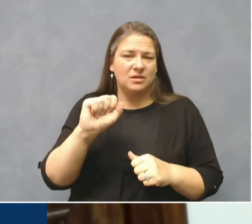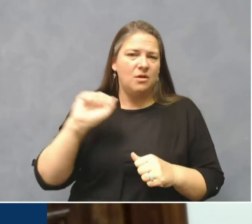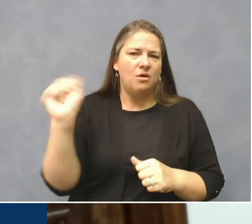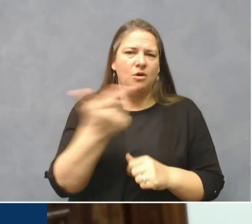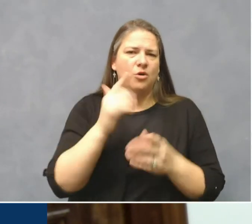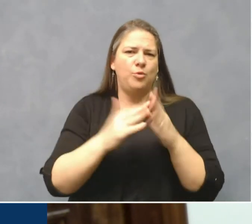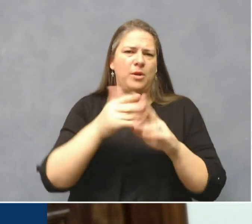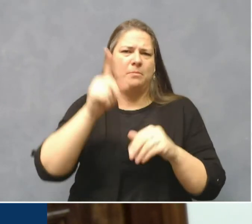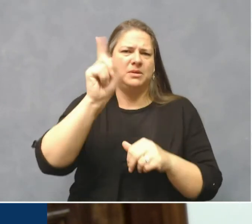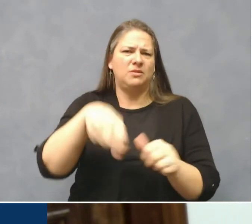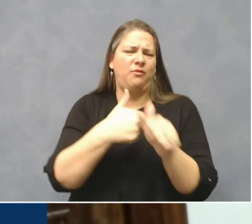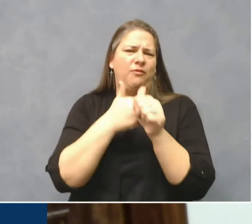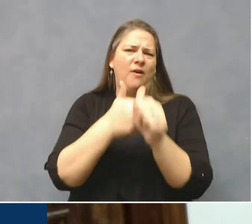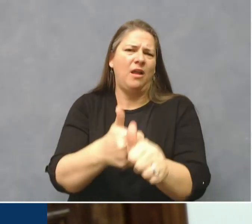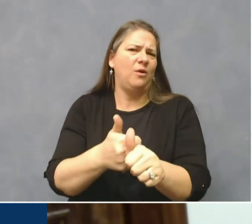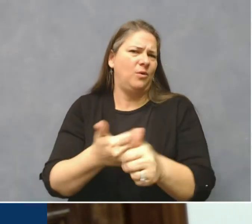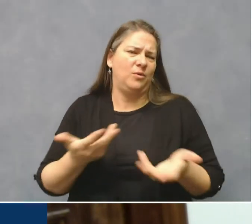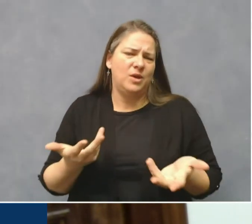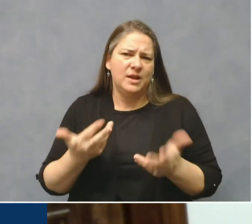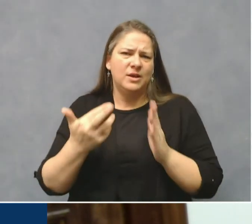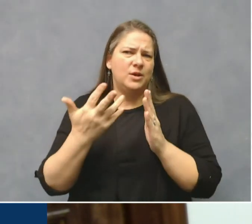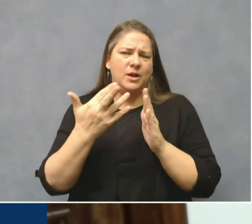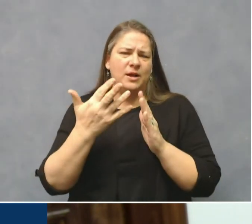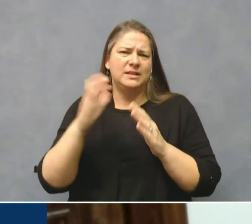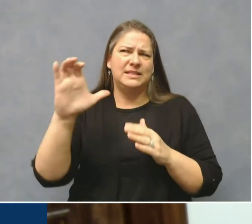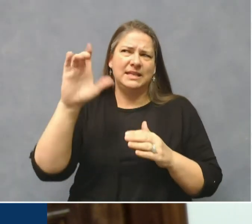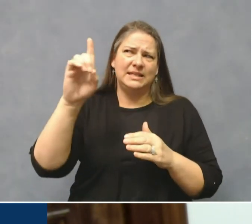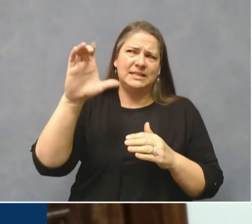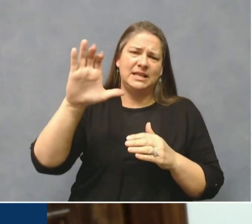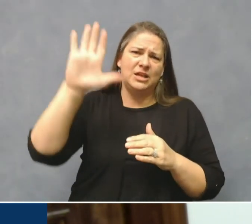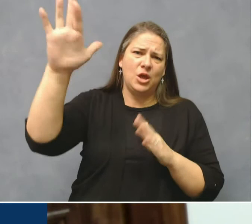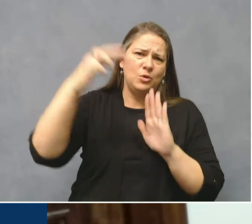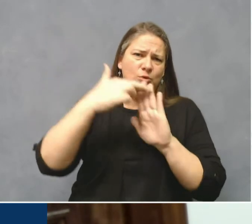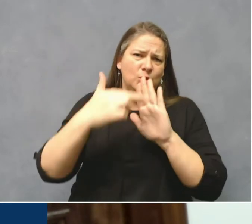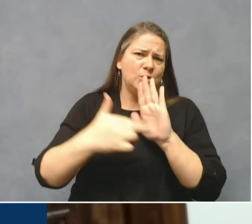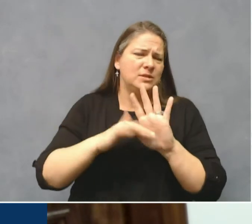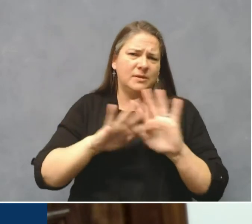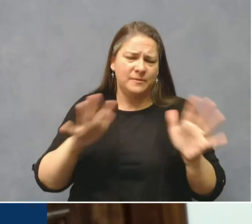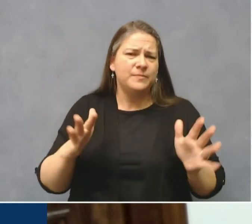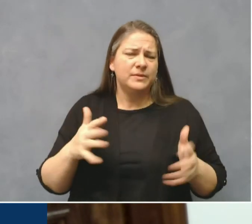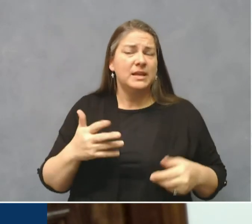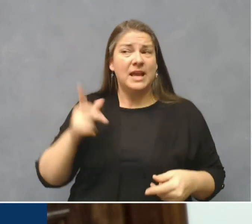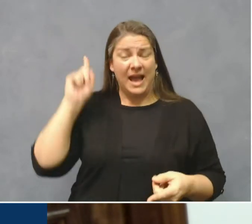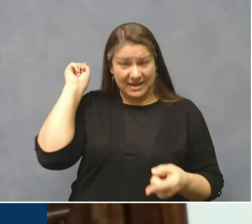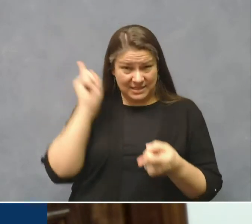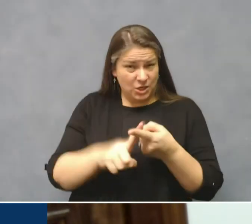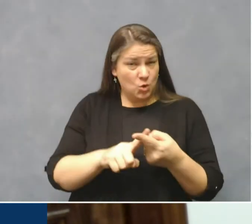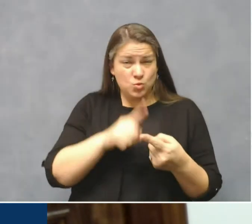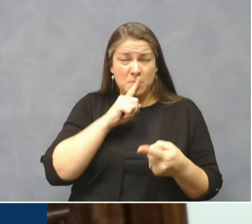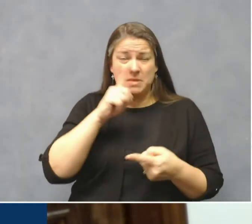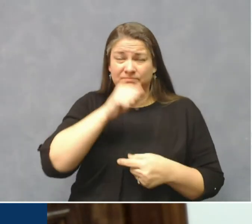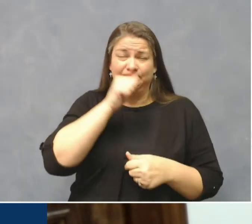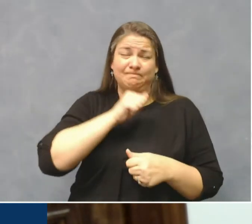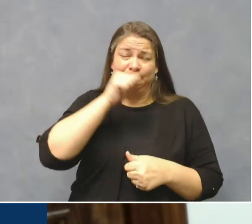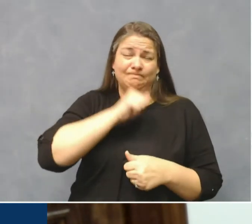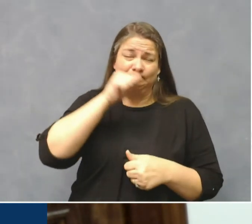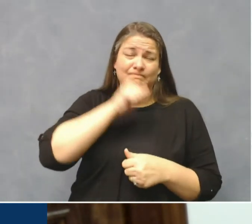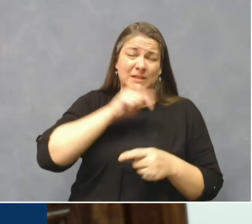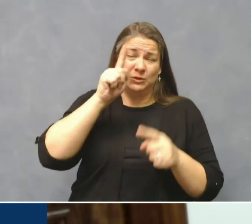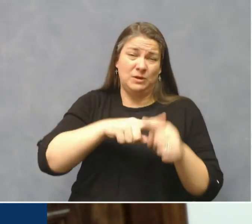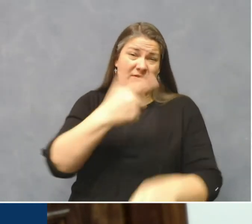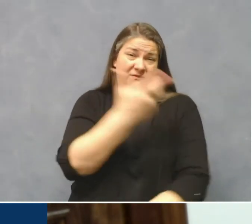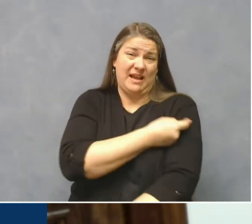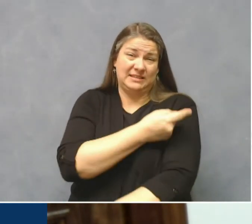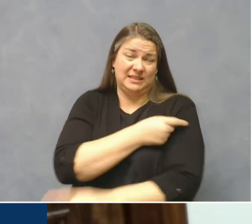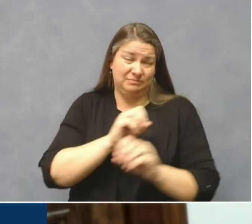the procedures outlined by the CDC. Even with that, until we get the vaccine completely spread, it's going to remain